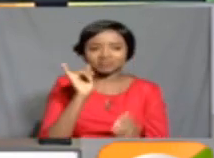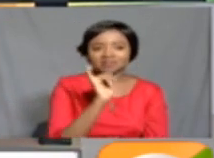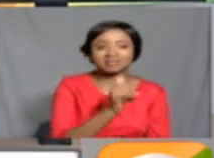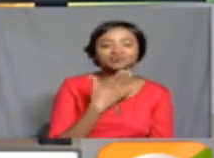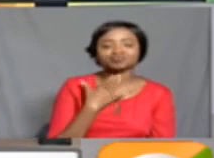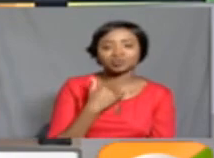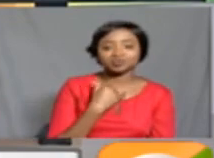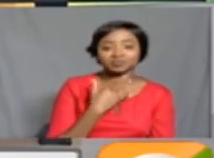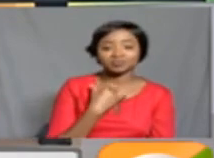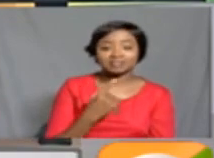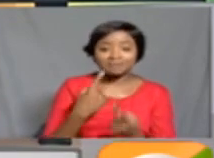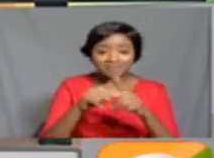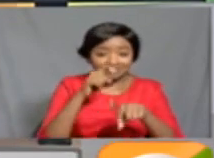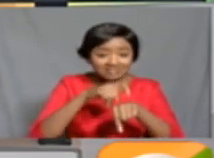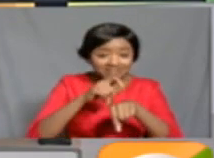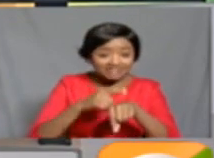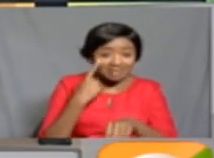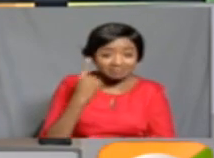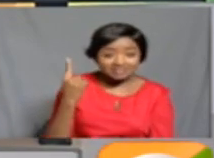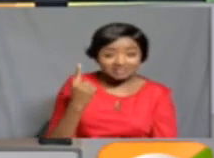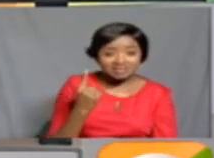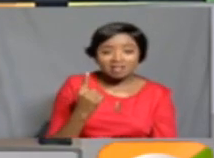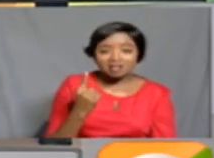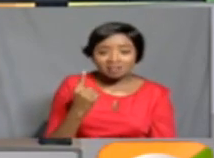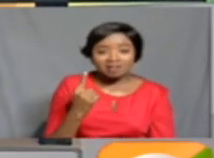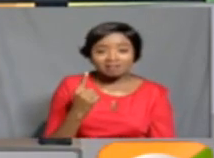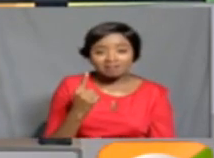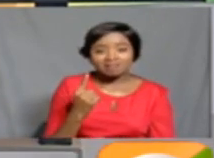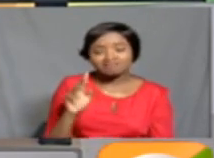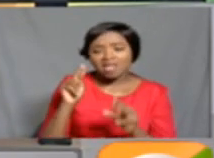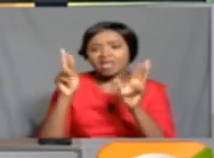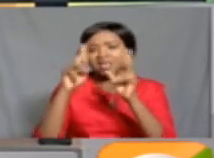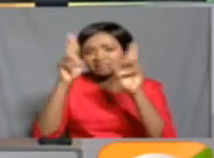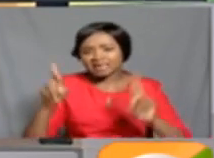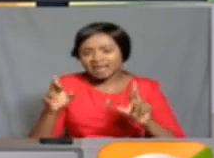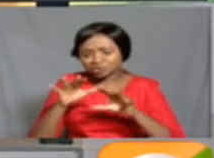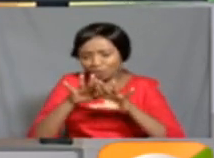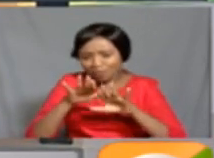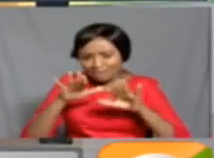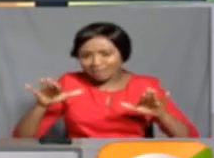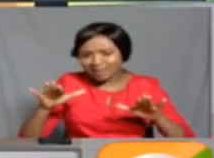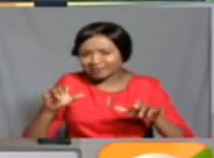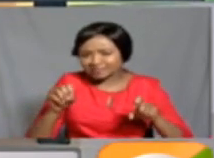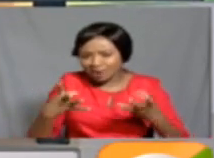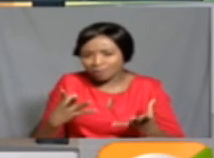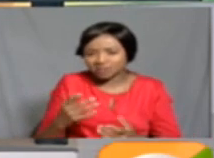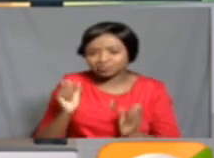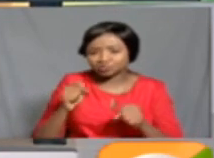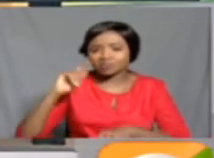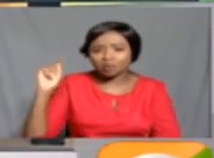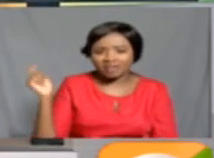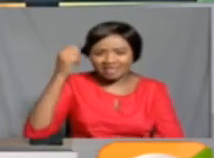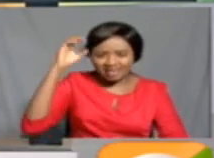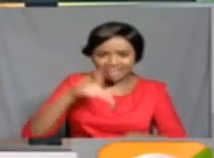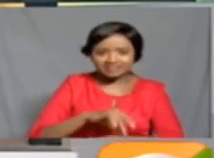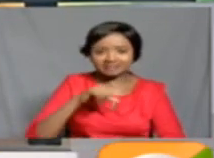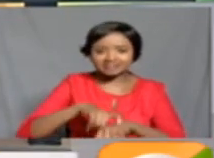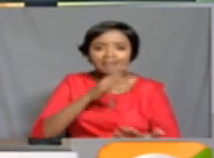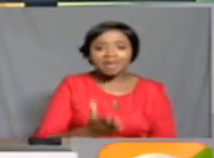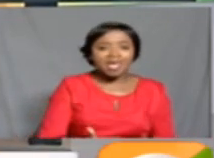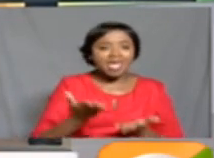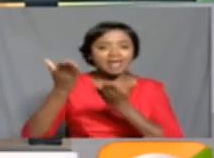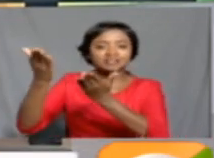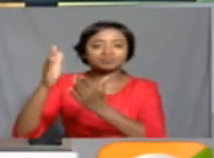importing. But when you take a look at just what it means on the international market, this is how much Kenya earned exports